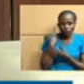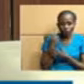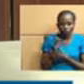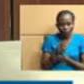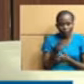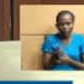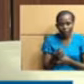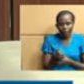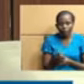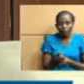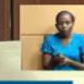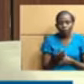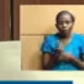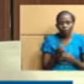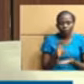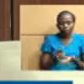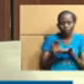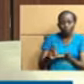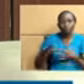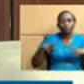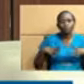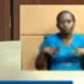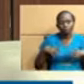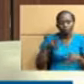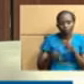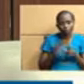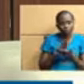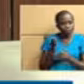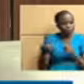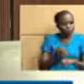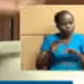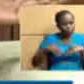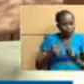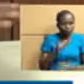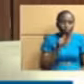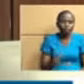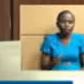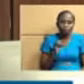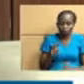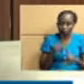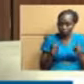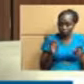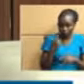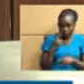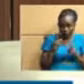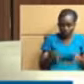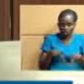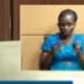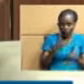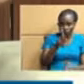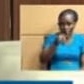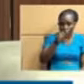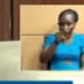money, when it is taken by the retired people, it benefits them. If I can just look at Chegegwa, most of